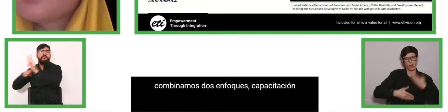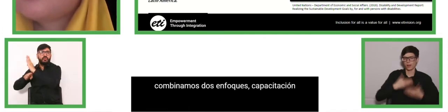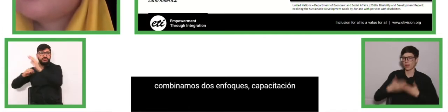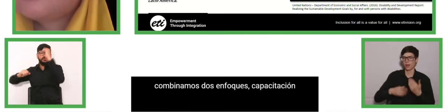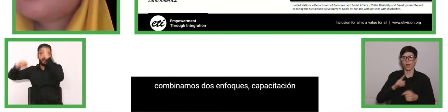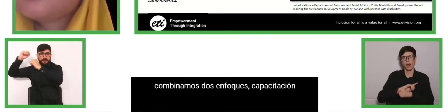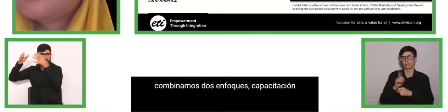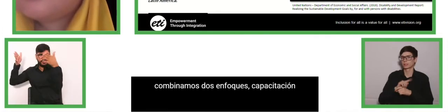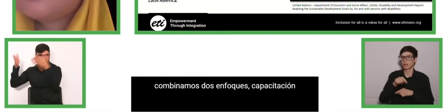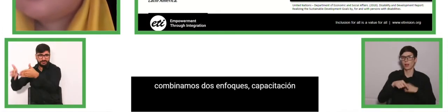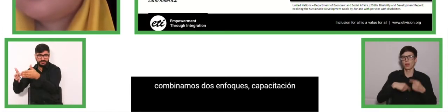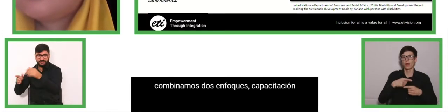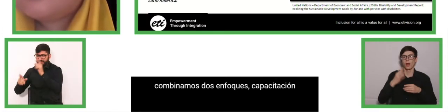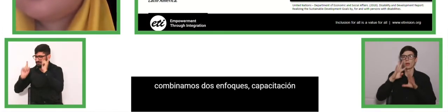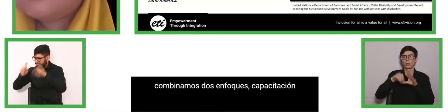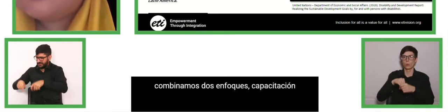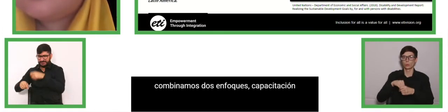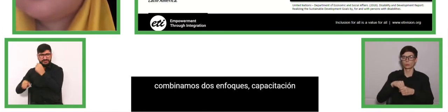Next slide.